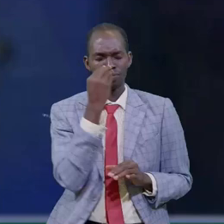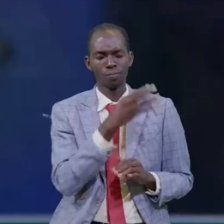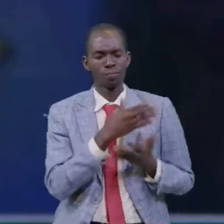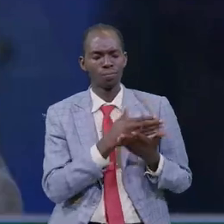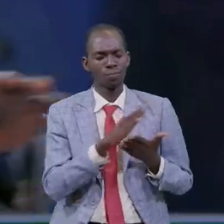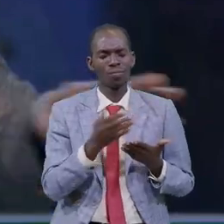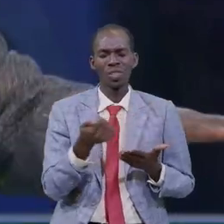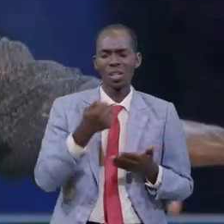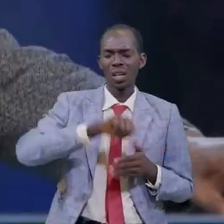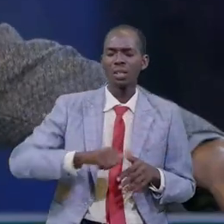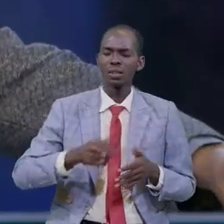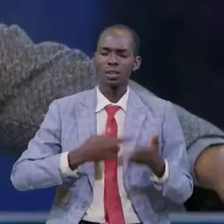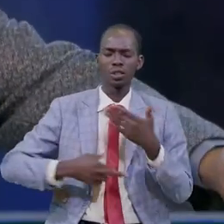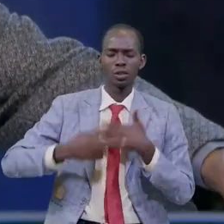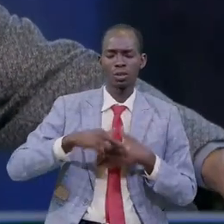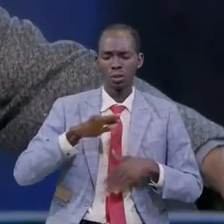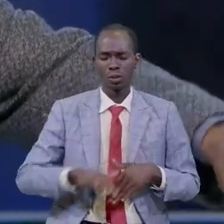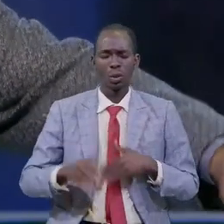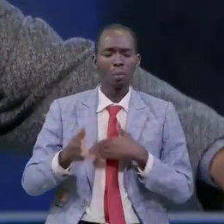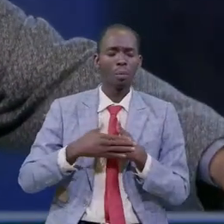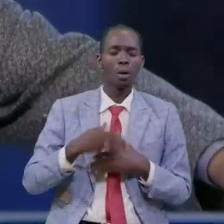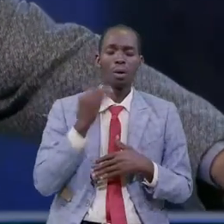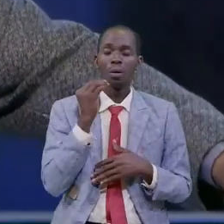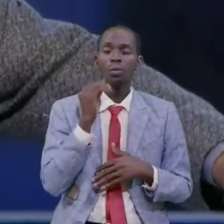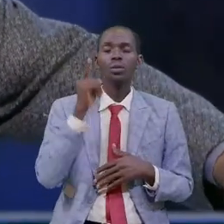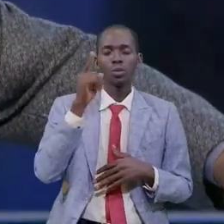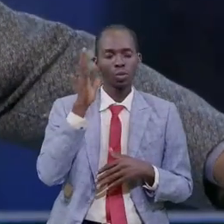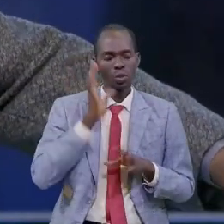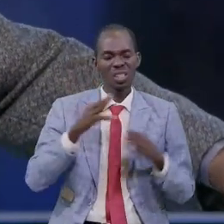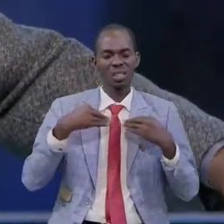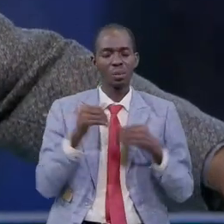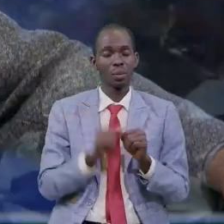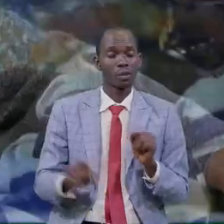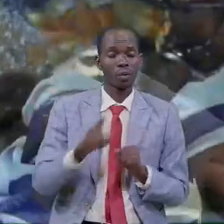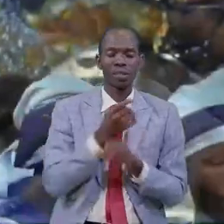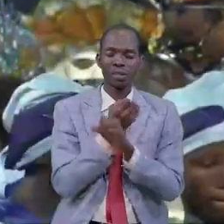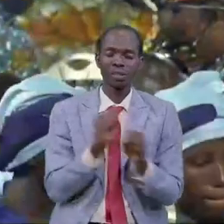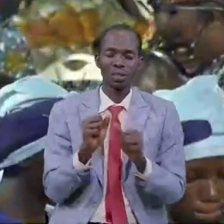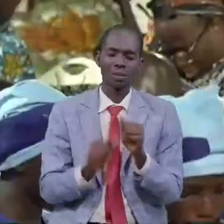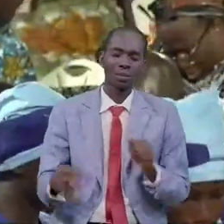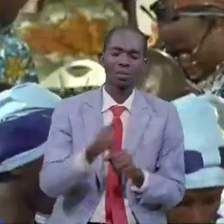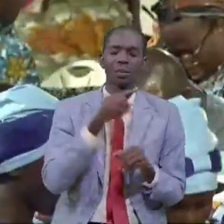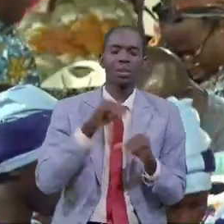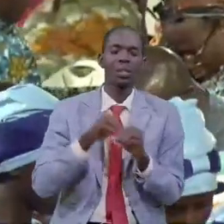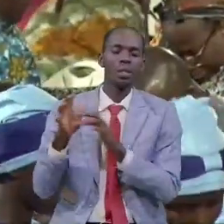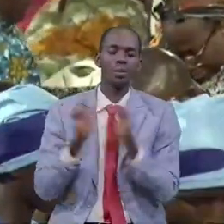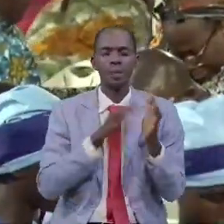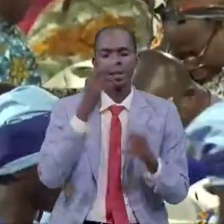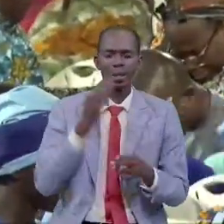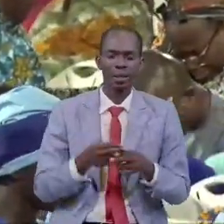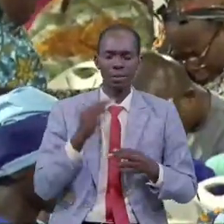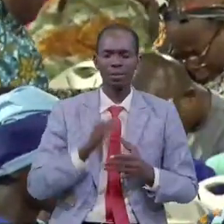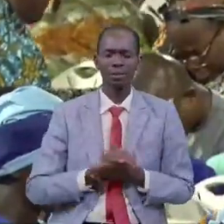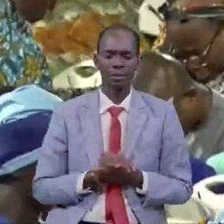receive everyone, redeem them, save them in Jesus' name.